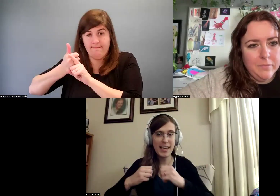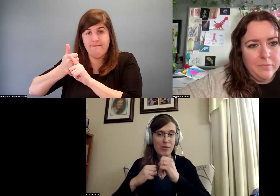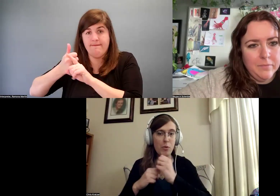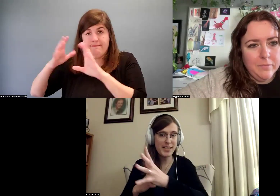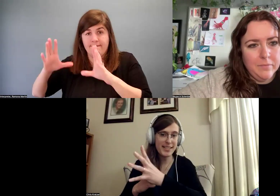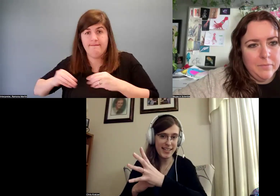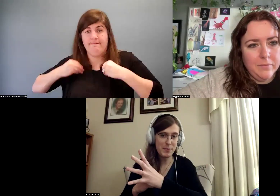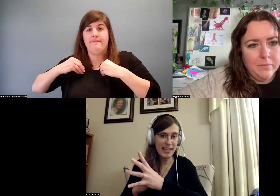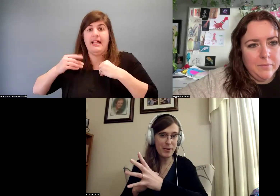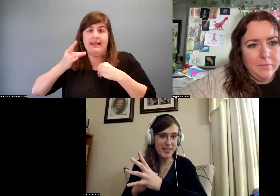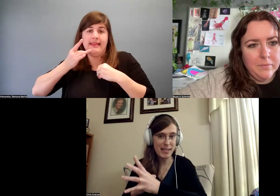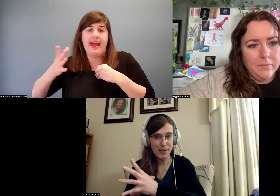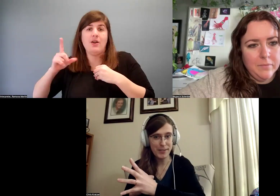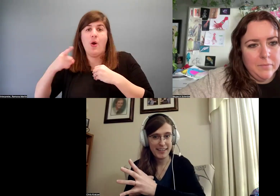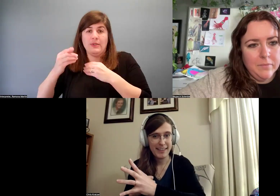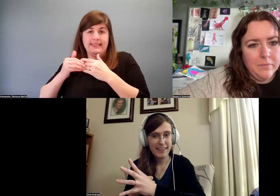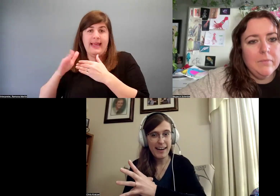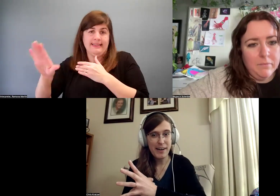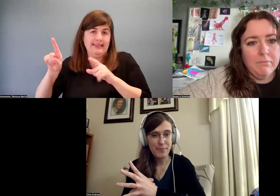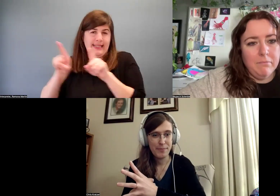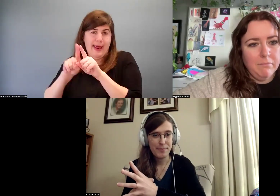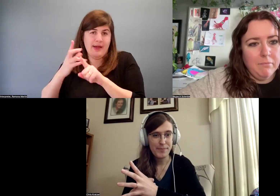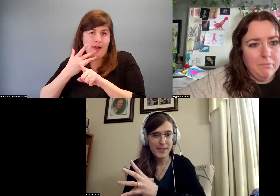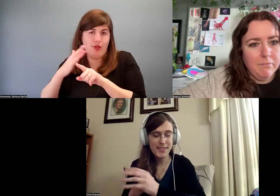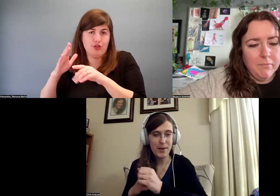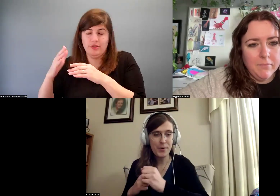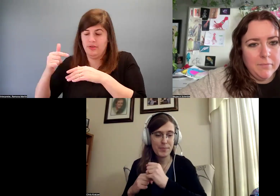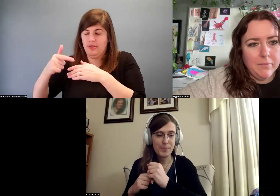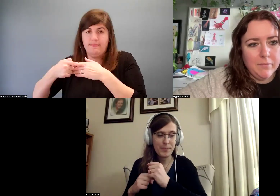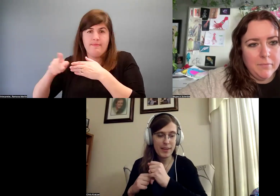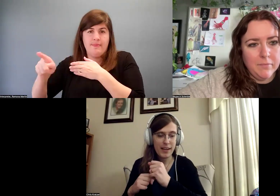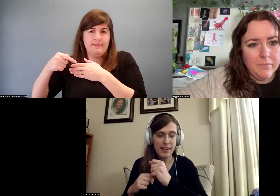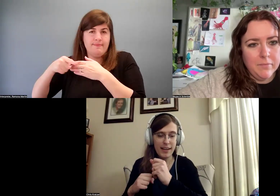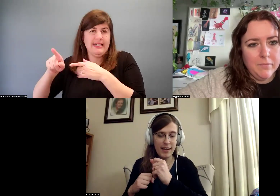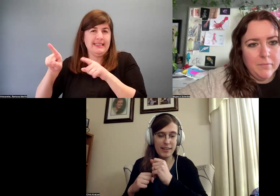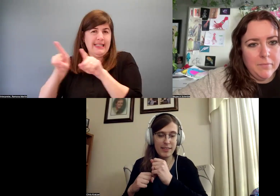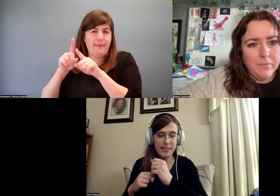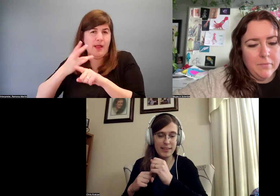absorbs light and always sends back out the same color. Um, so